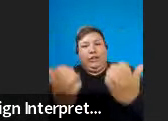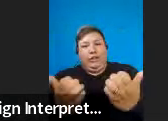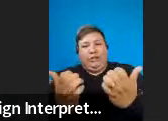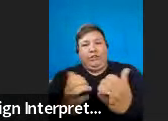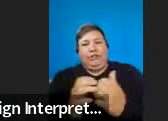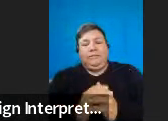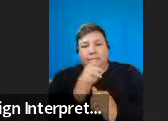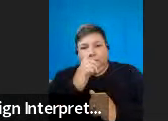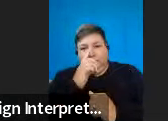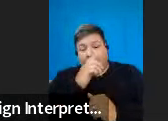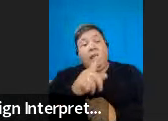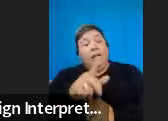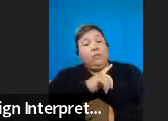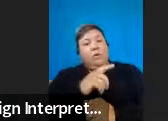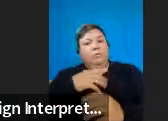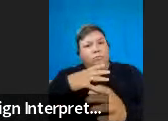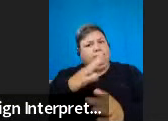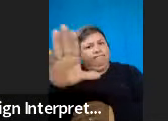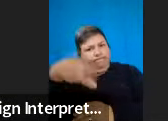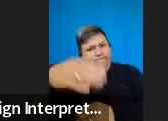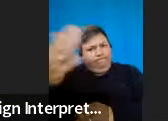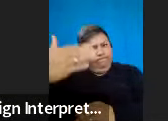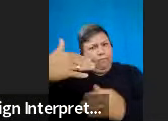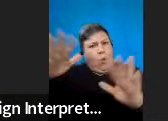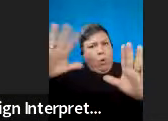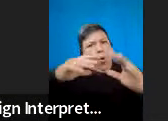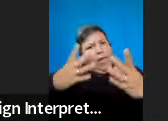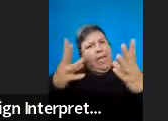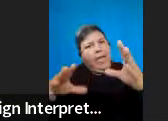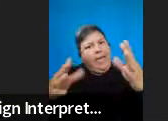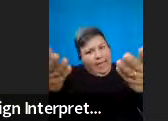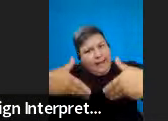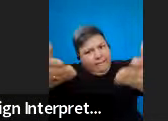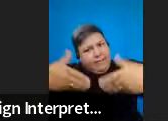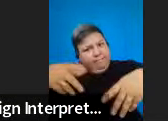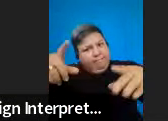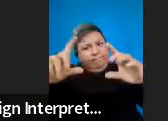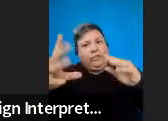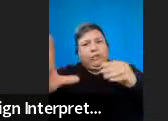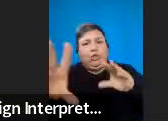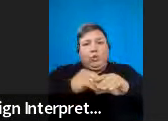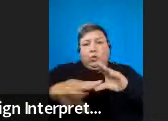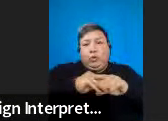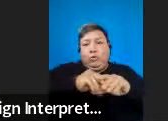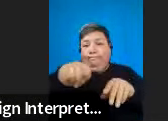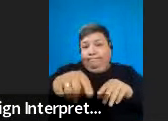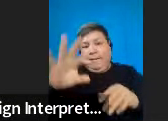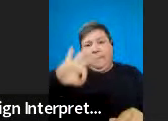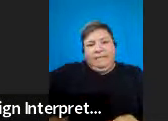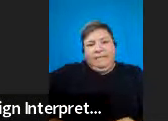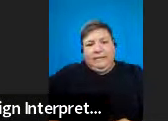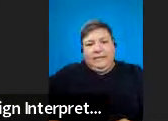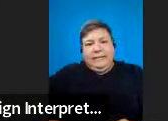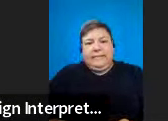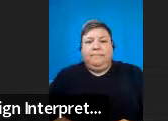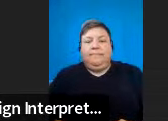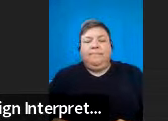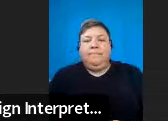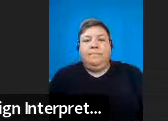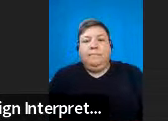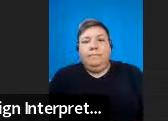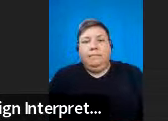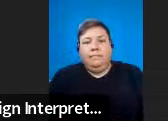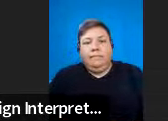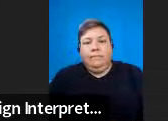of you to participate in this program, come on board so that you can enjoy these benefits. We also have, we